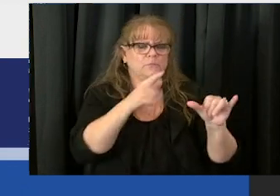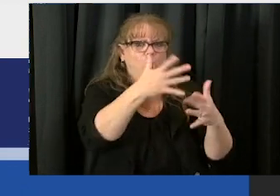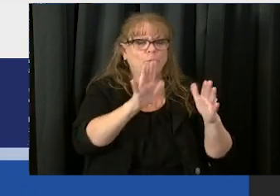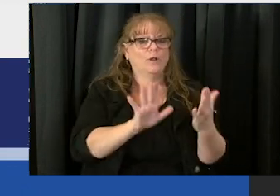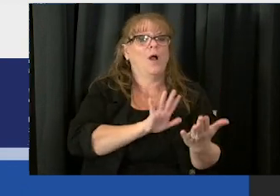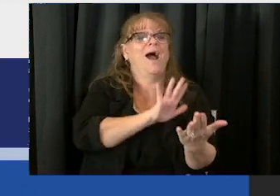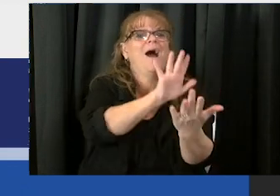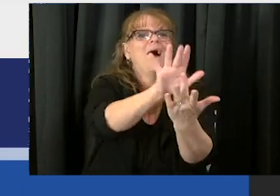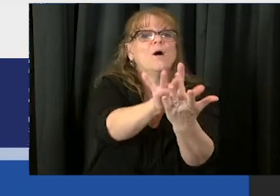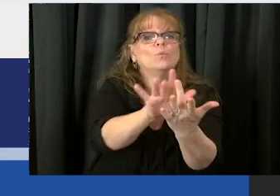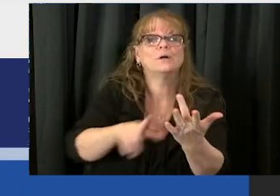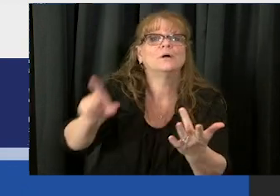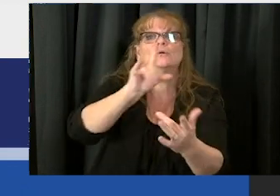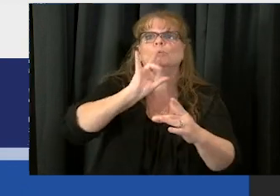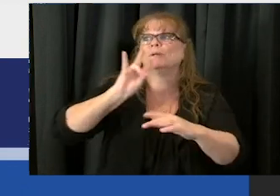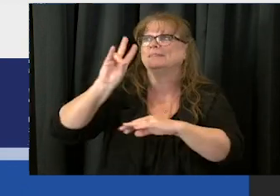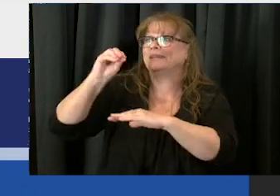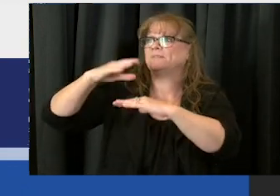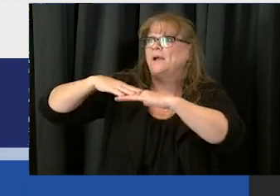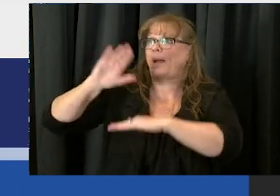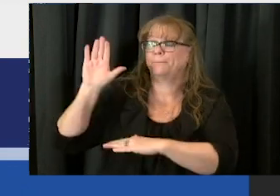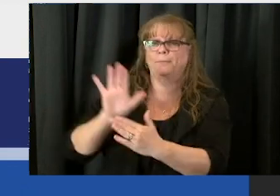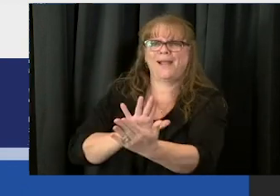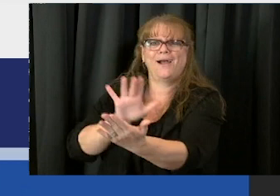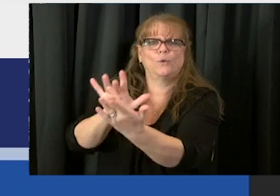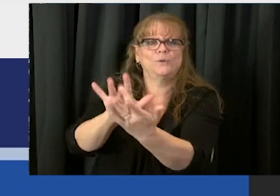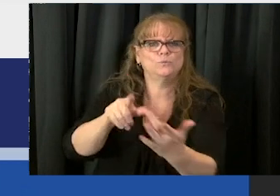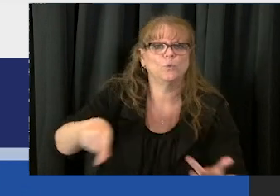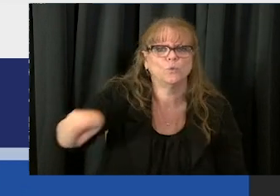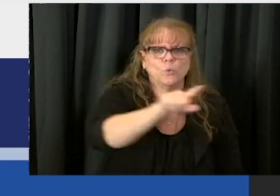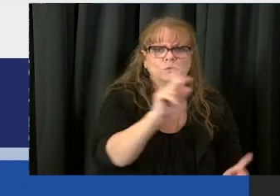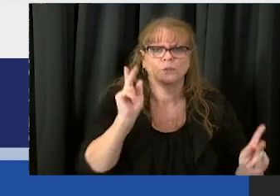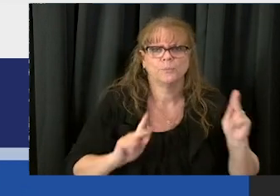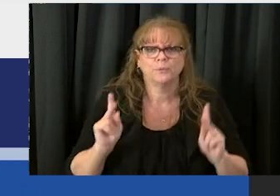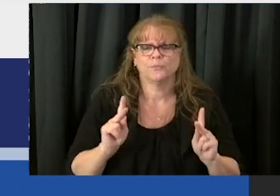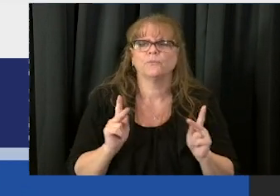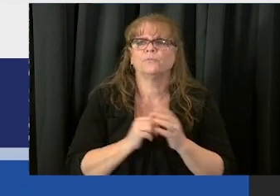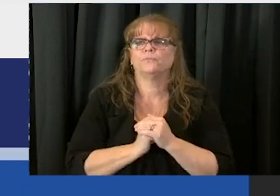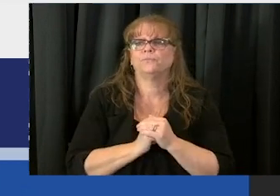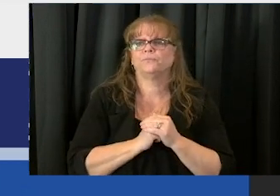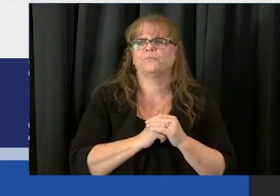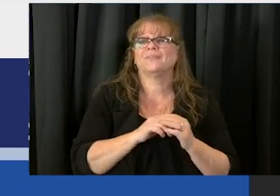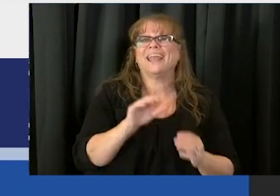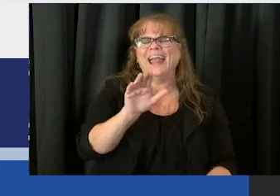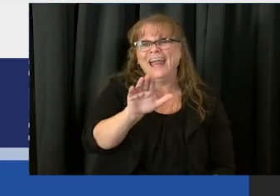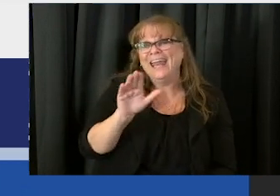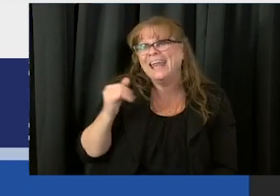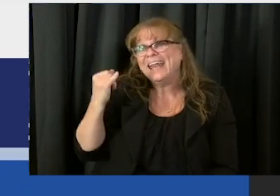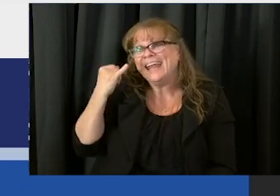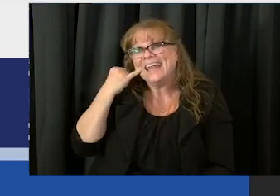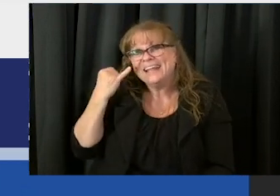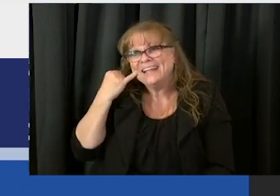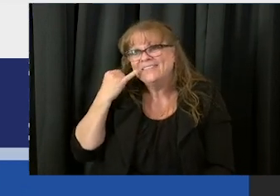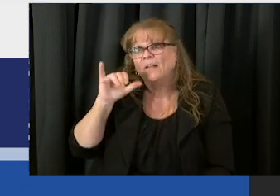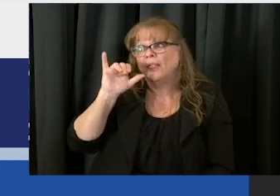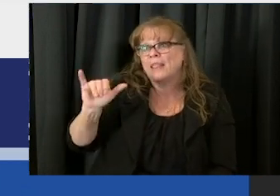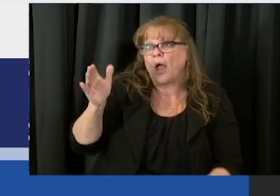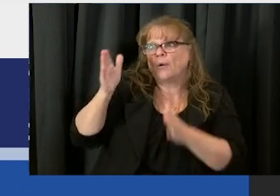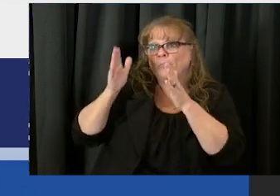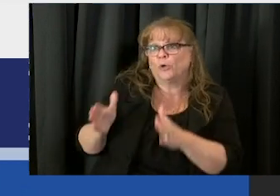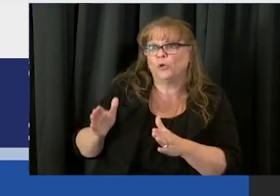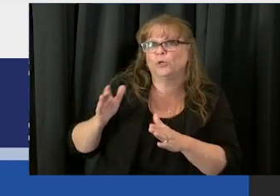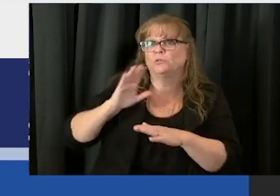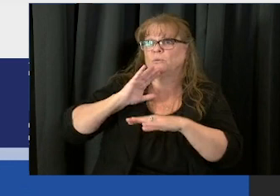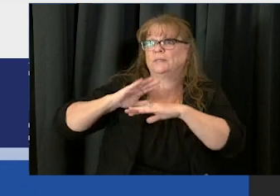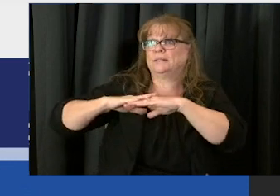the general public if we have somebody 70 and up who simply hasn't ever been to a hospital. There are a few healthy over 70s who've never been to a